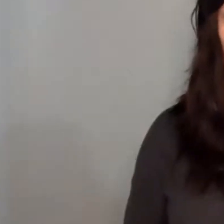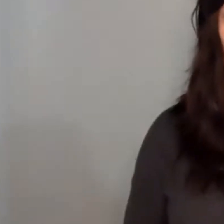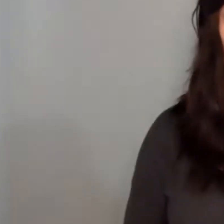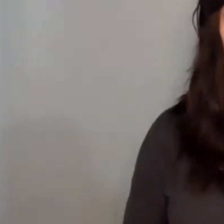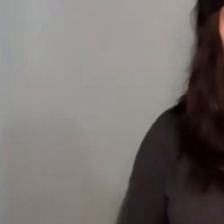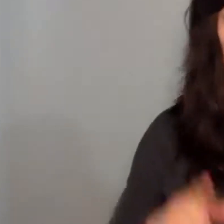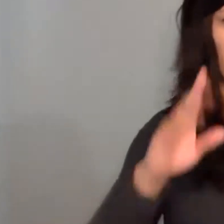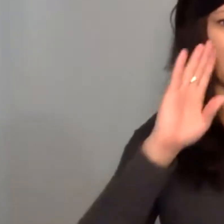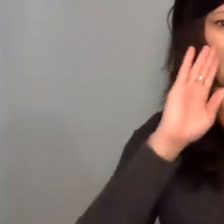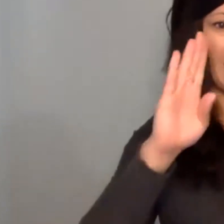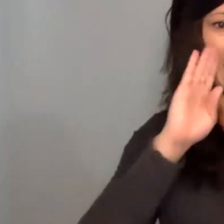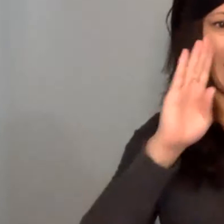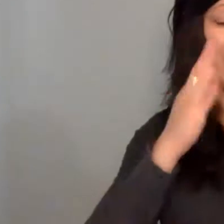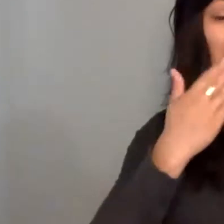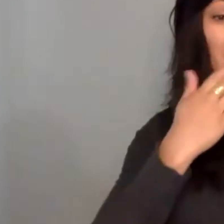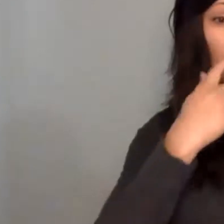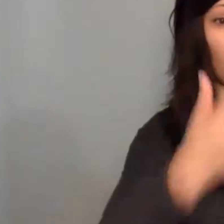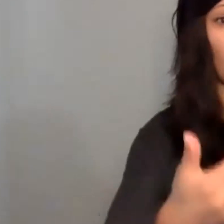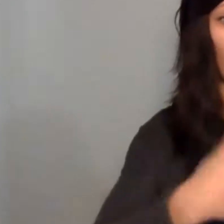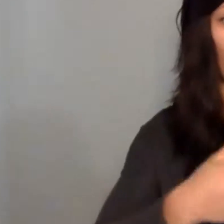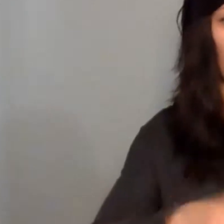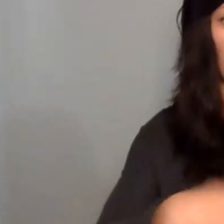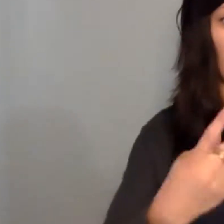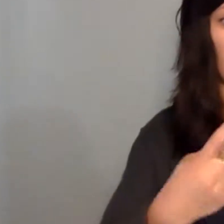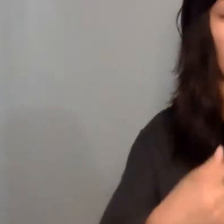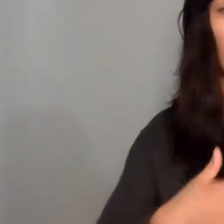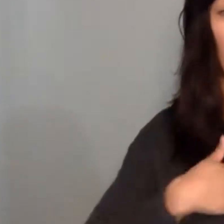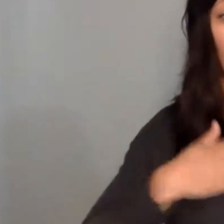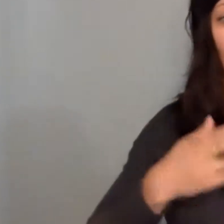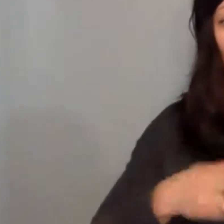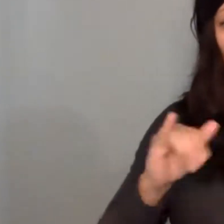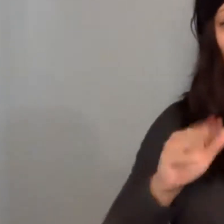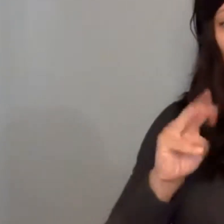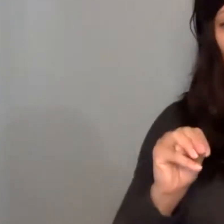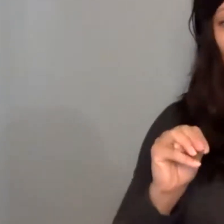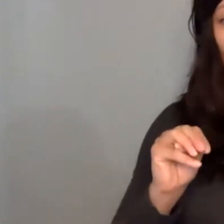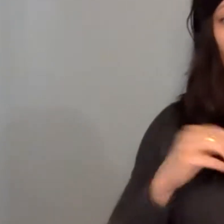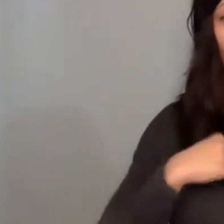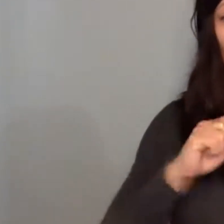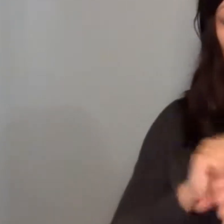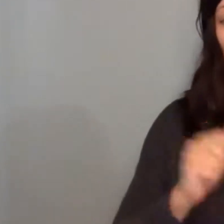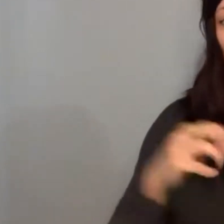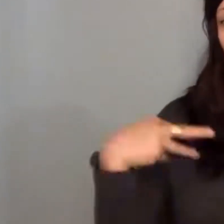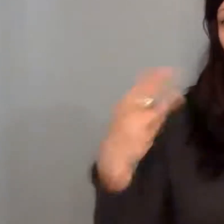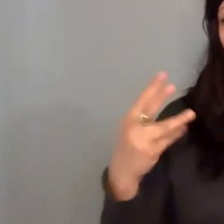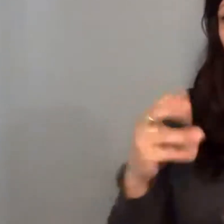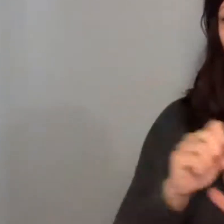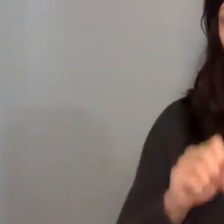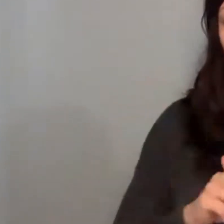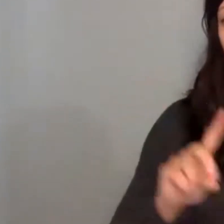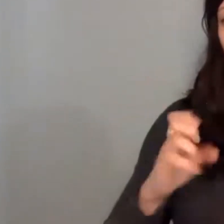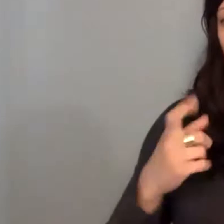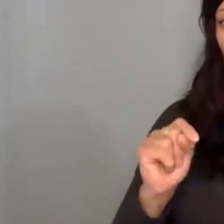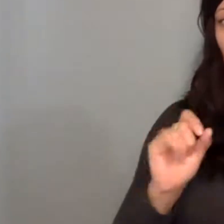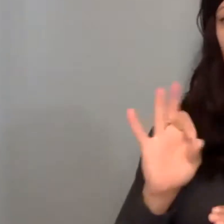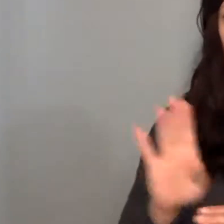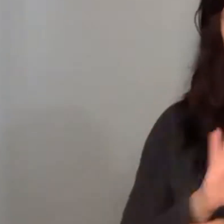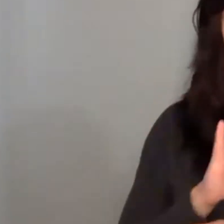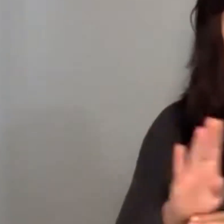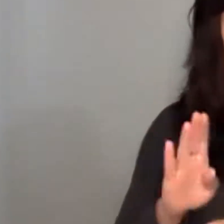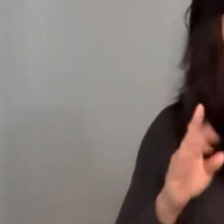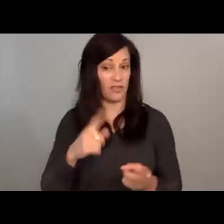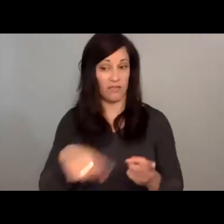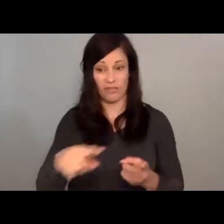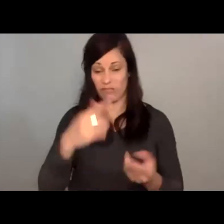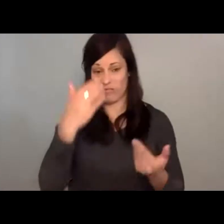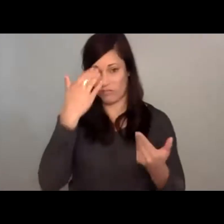Hi, everyone. Thank you for joining us today. My name is Jim Mumford, and I work with the Washington State Department of Commerce. For those of you who don't know much